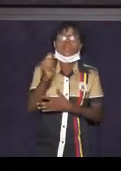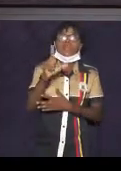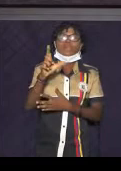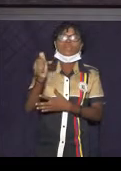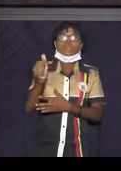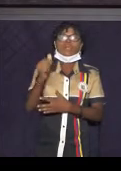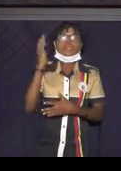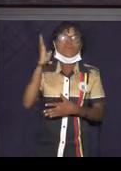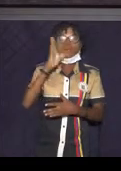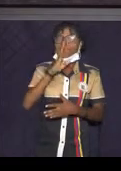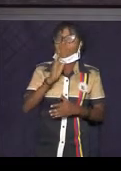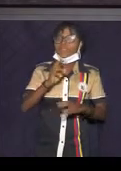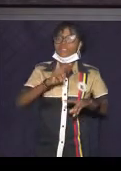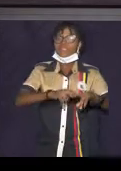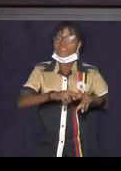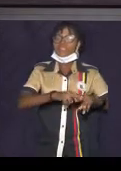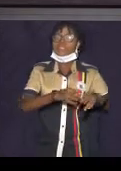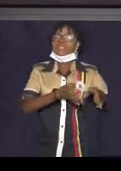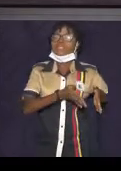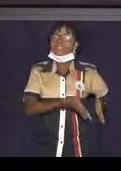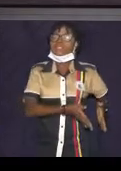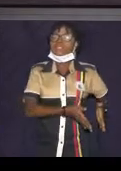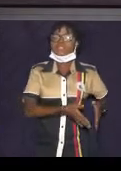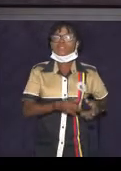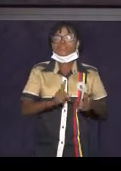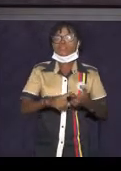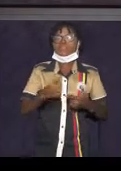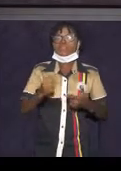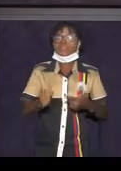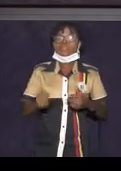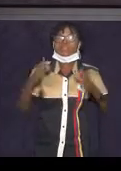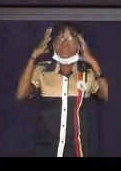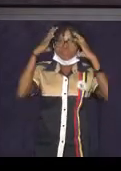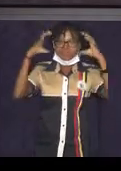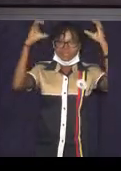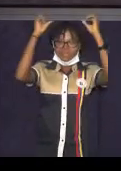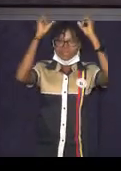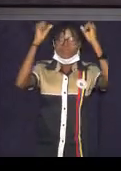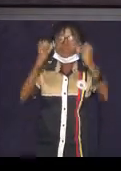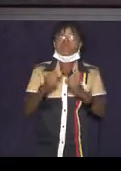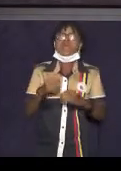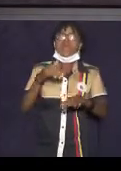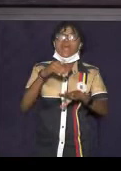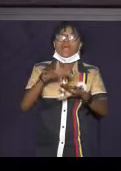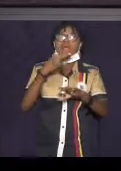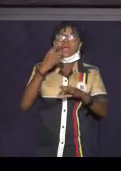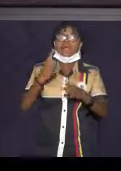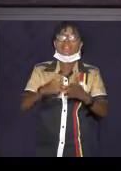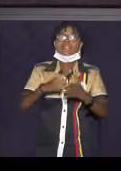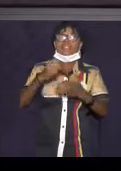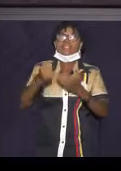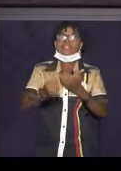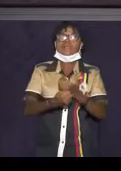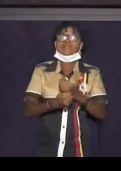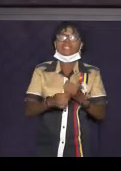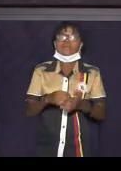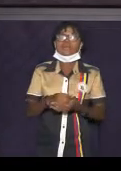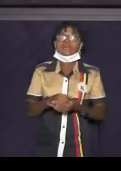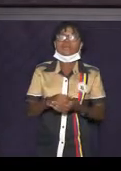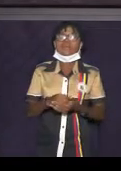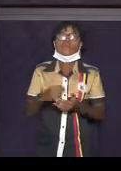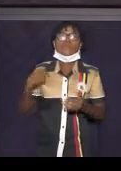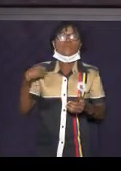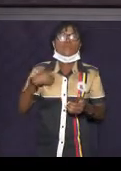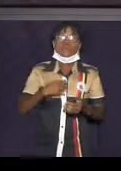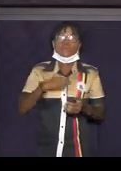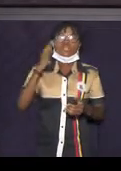to the president at the seminar. Tola will be sitting next to the president at the seminar.